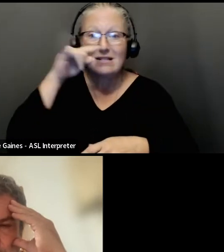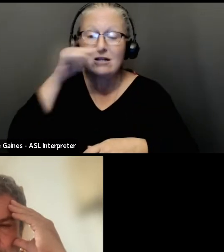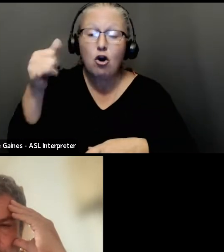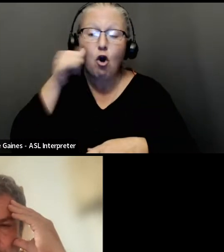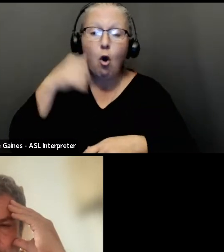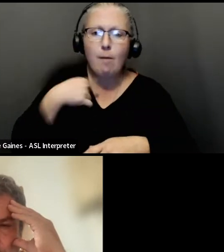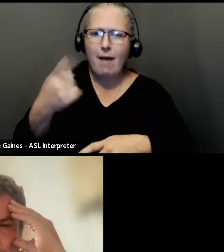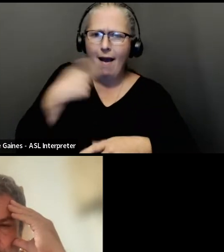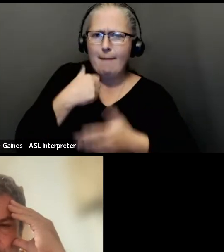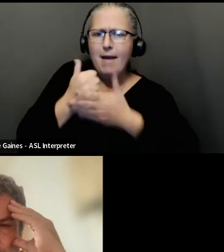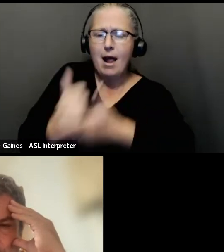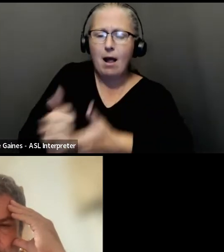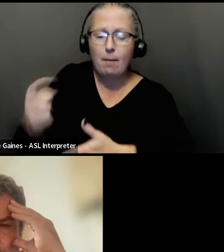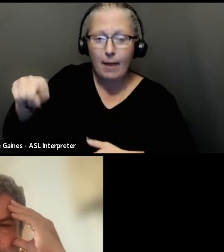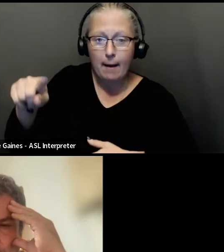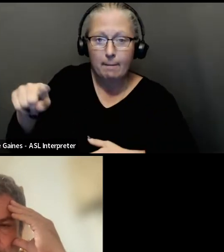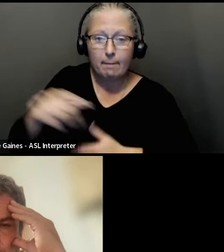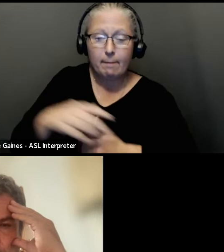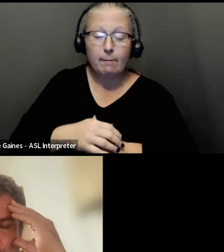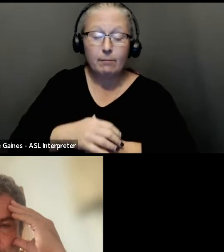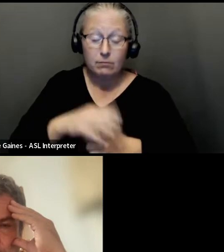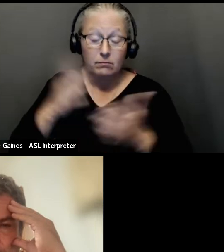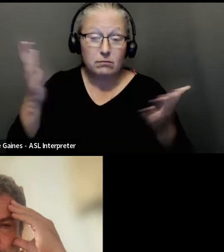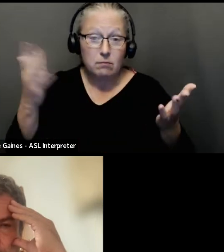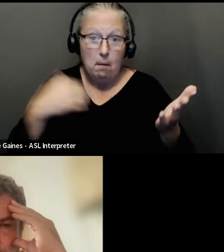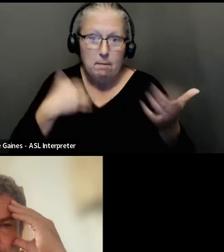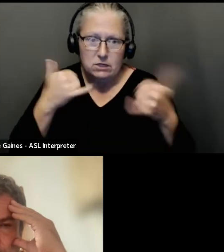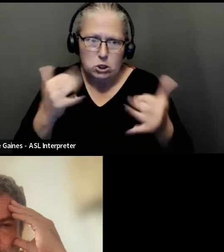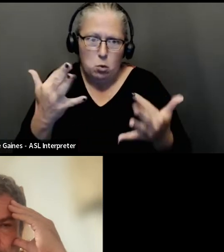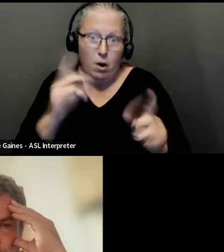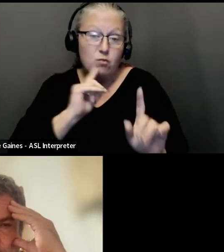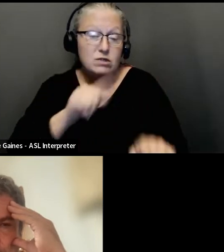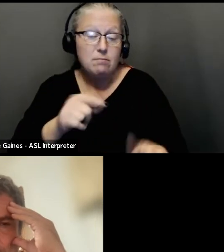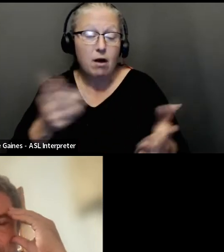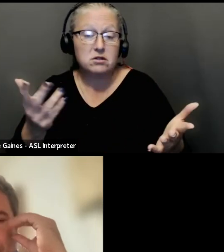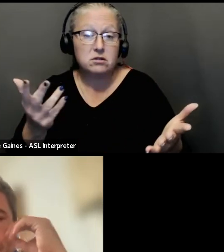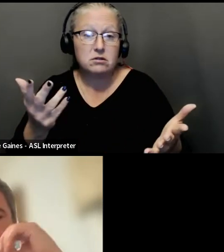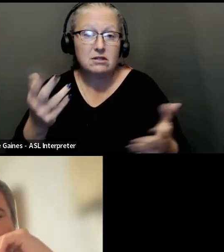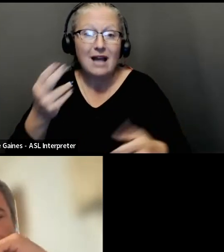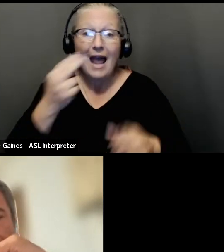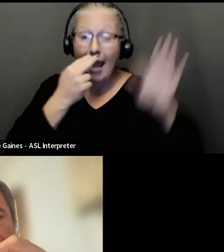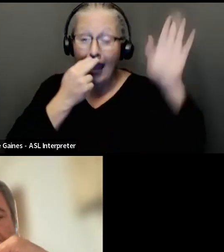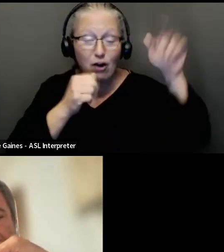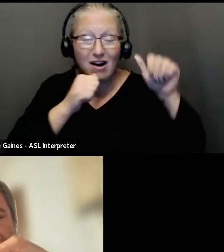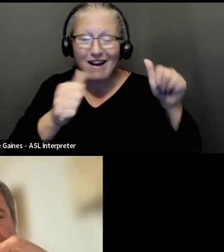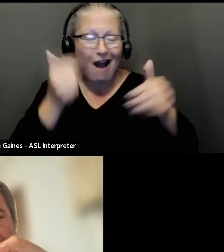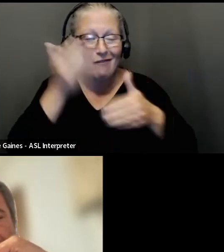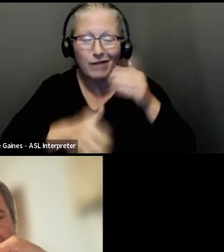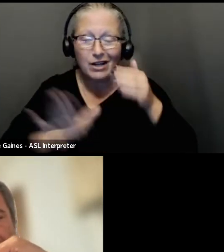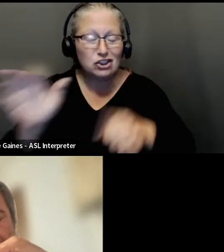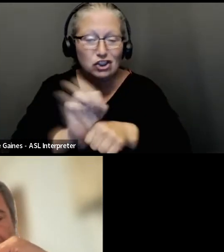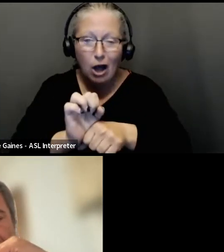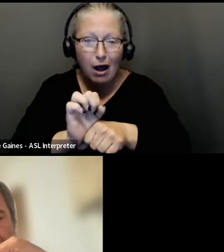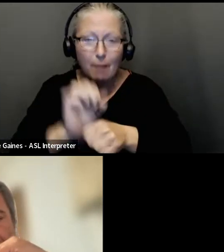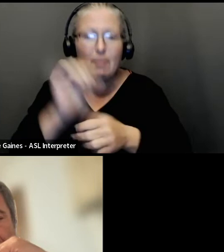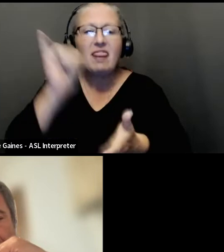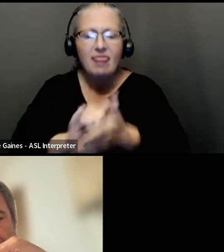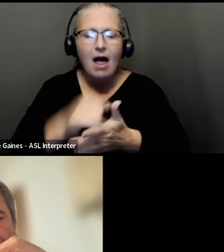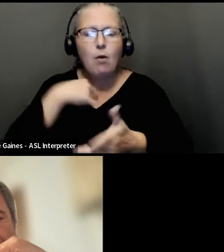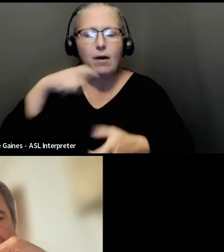help me? All right, I'm still waiting for a response. Hitler did not finish his job. And that's what we have to